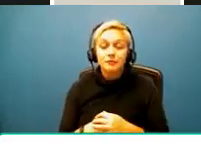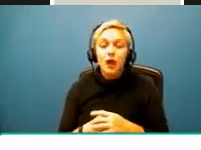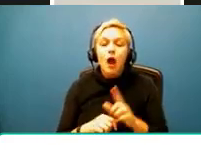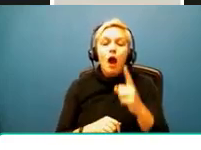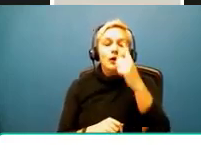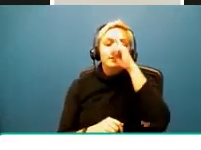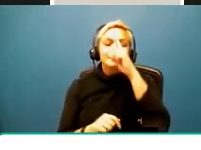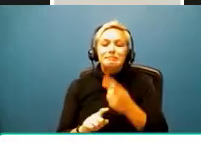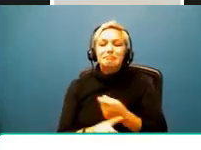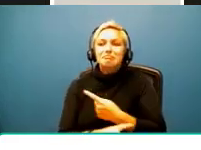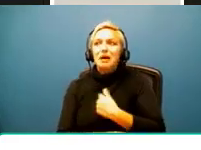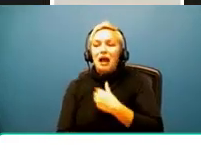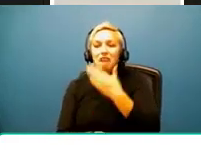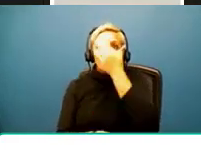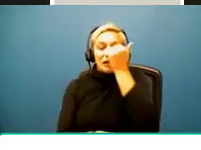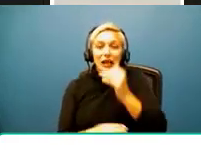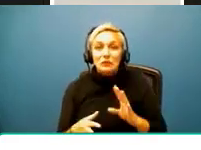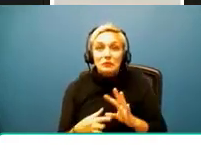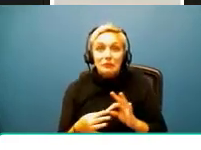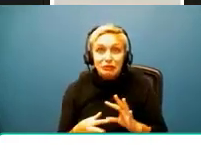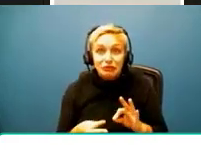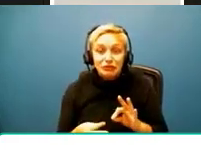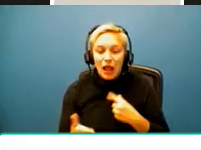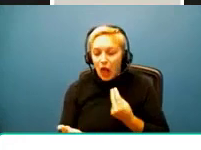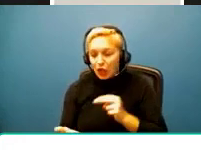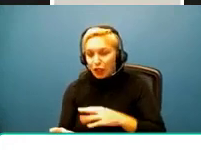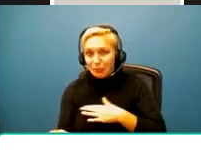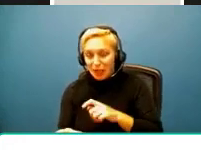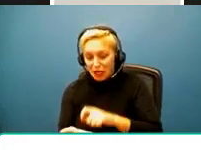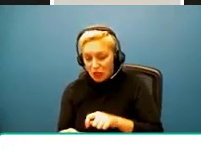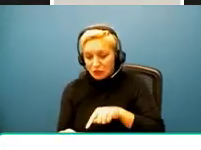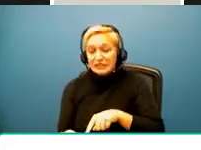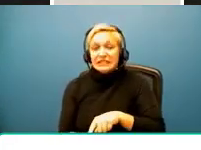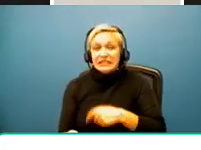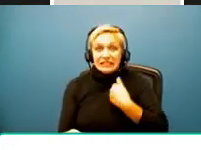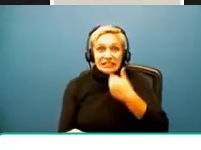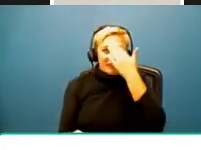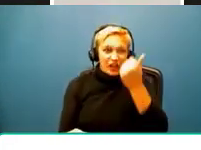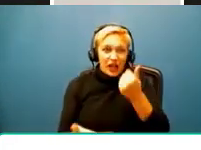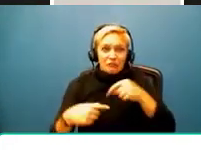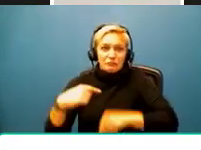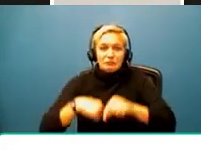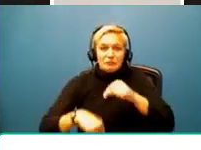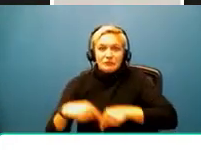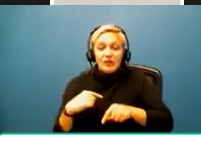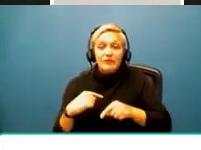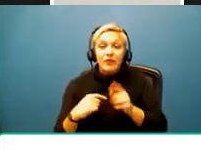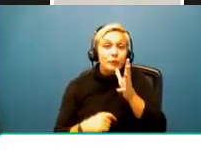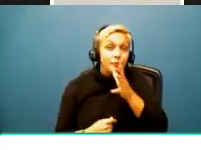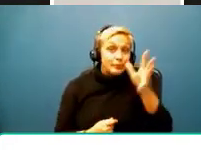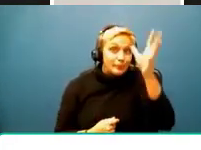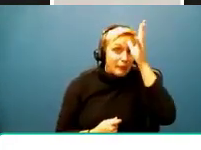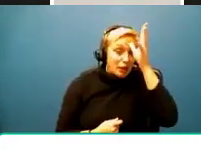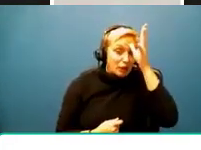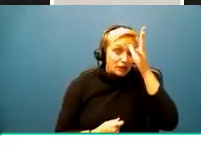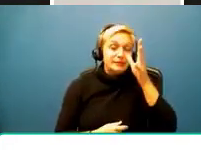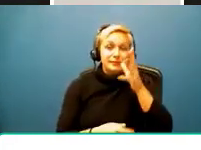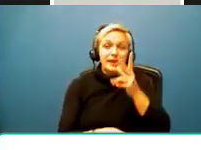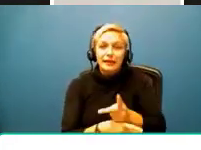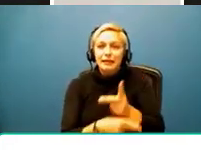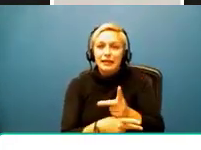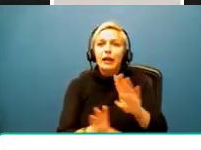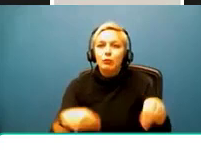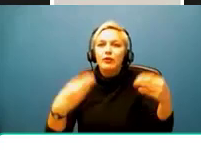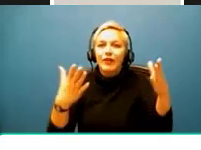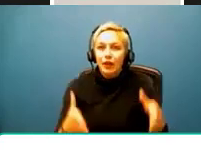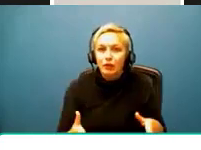mention, and forgot to look at my notes actually when I was talking about collaboration with parents and caregivers. I just want to kind of go back about that, and we did talk